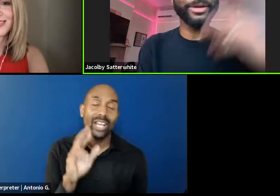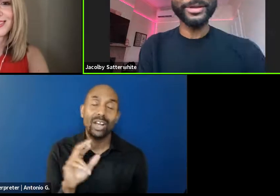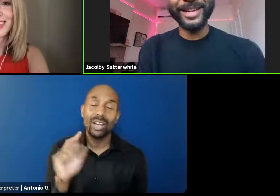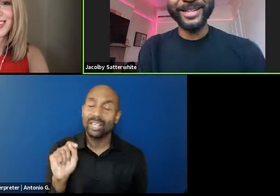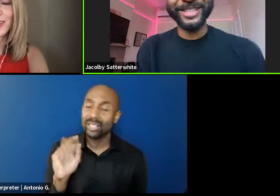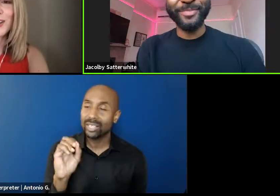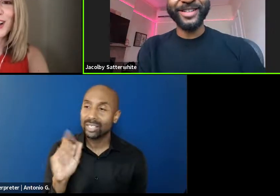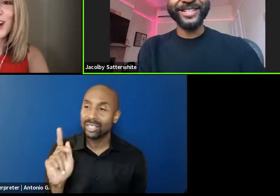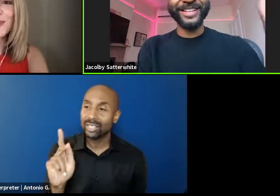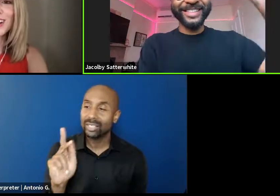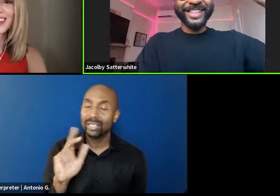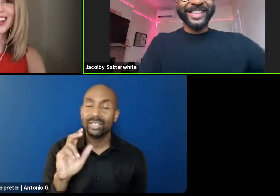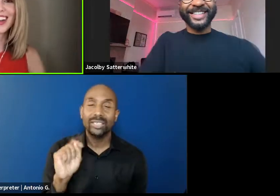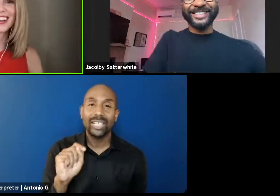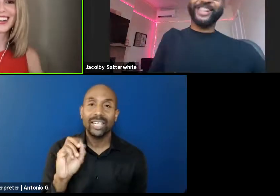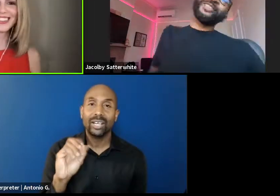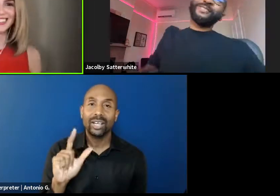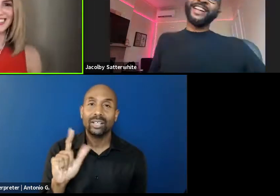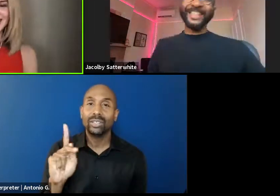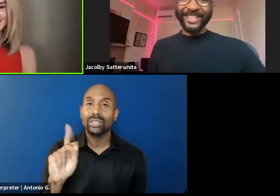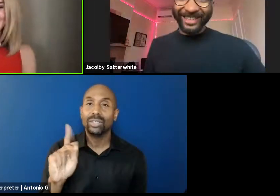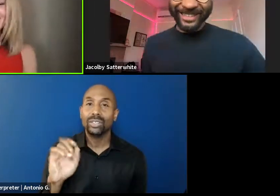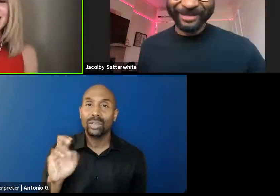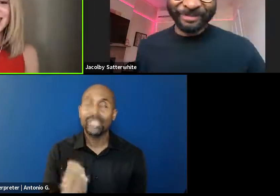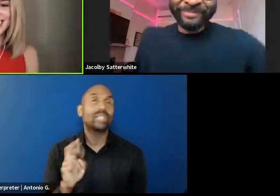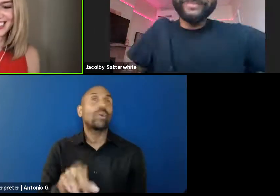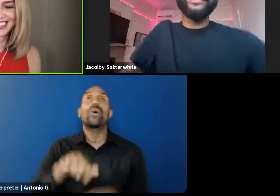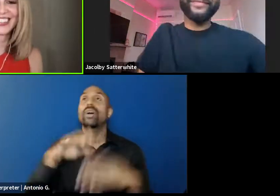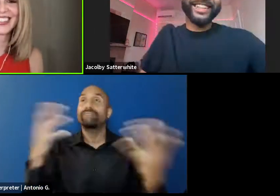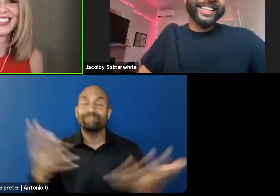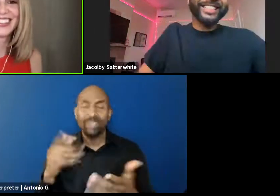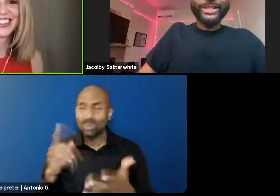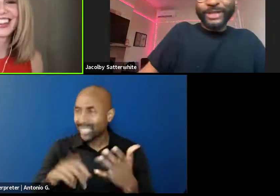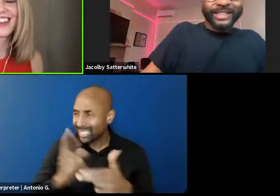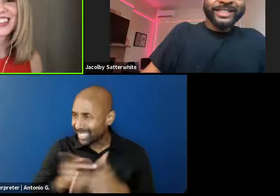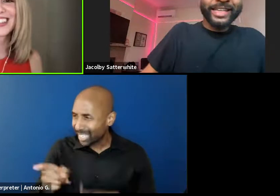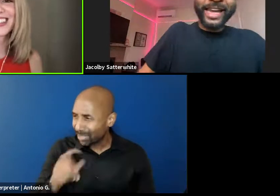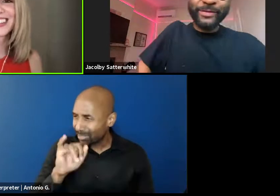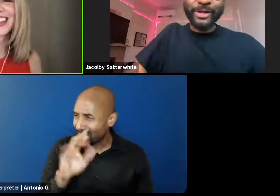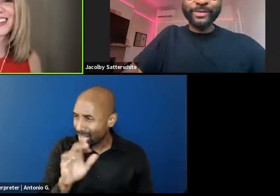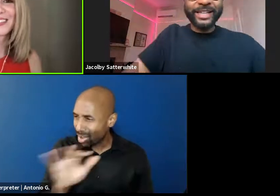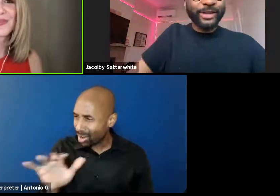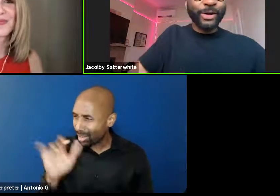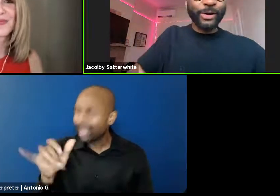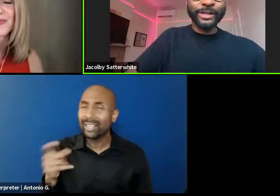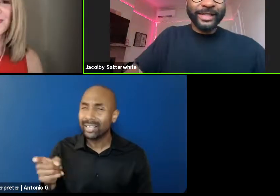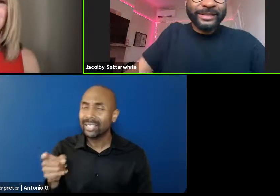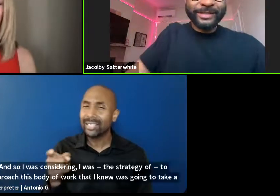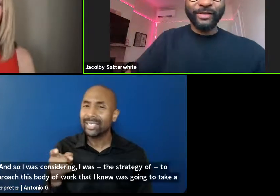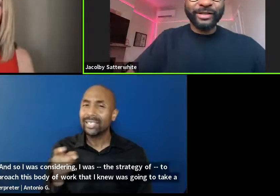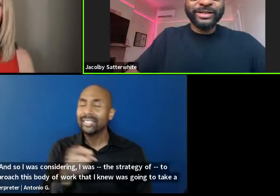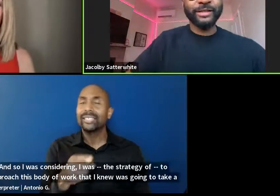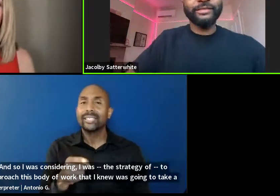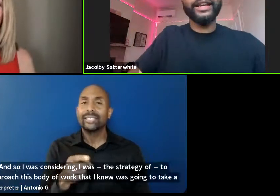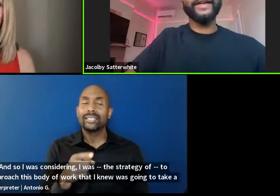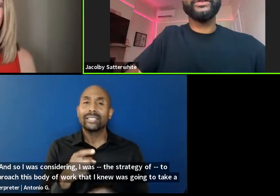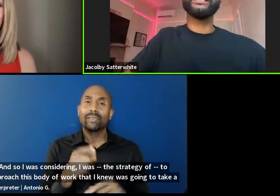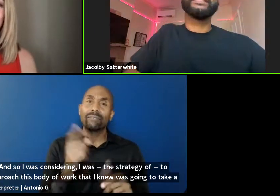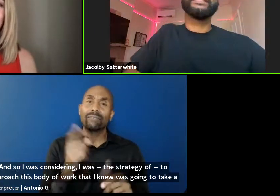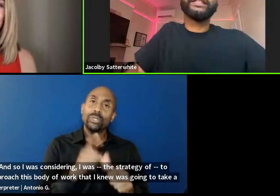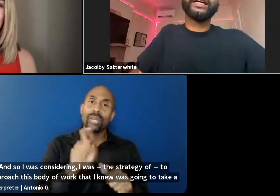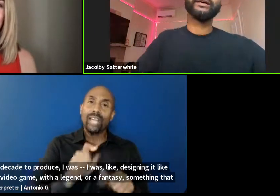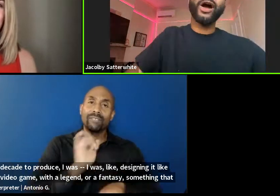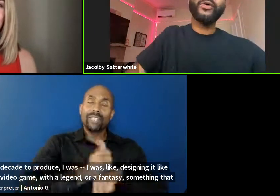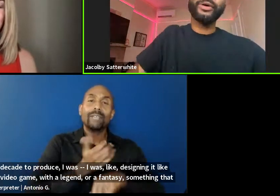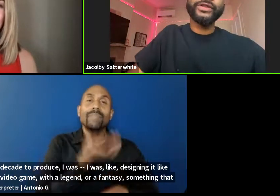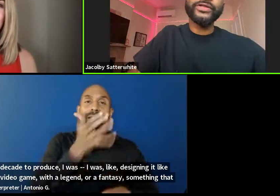name? Game of Thrones guy, J.R. Martin. Martin. Yeah, yeah. J.R. Martin. Yeah. That makes sense. You have yeah. to create the whole lands first, you know, and I